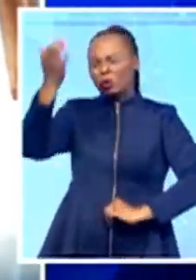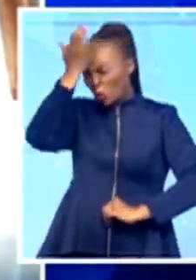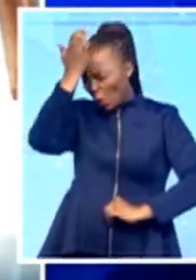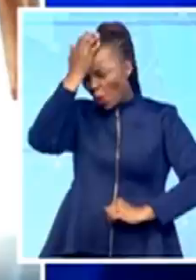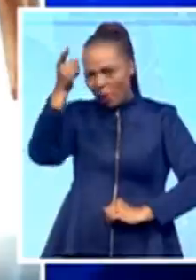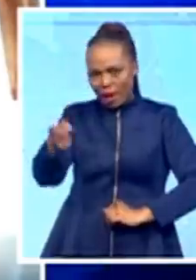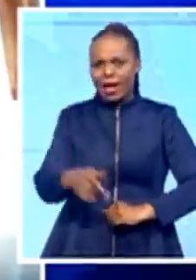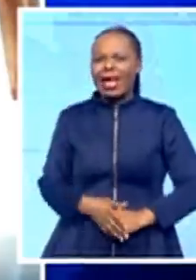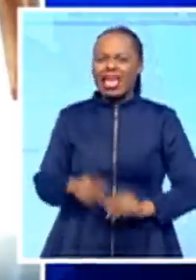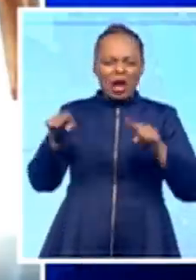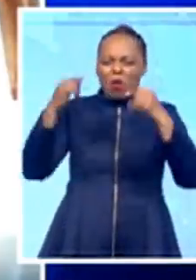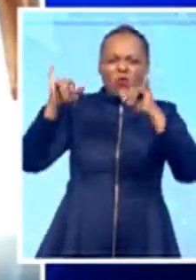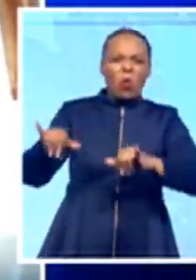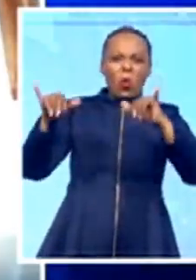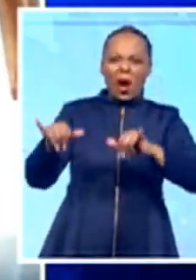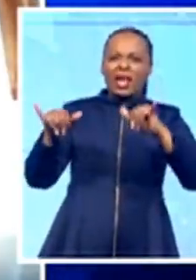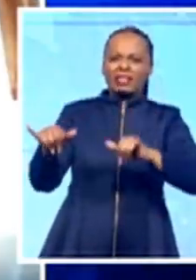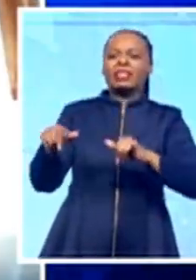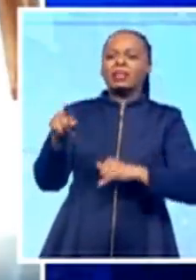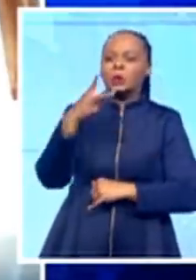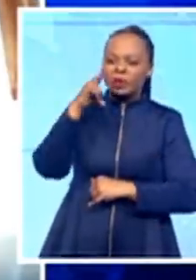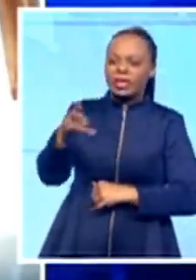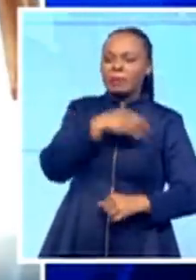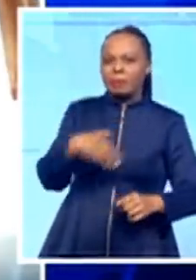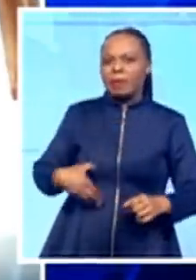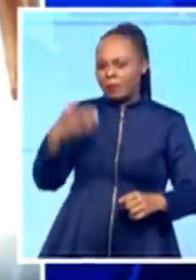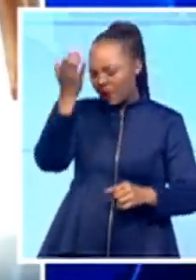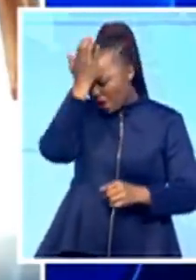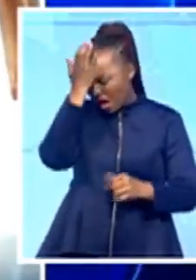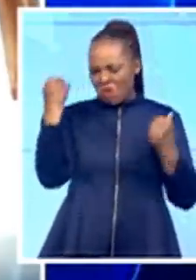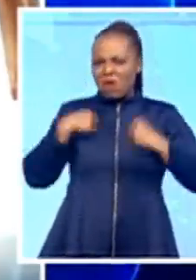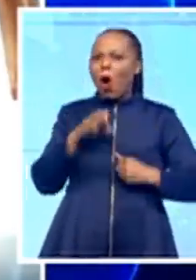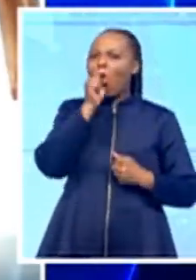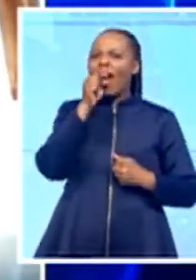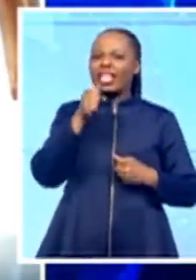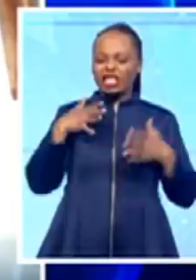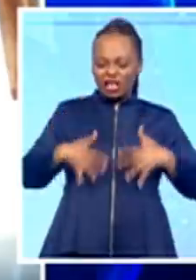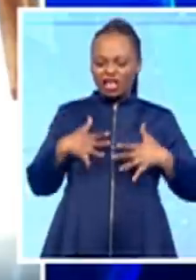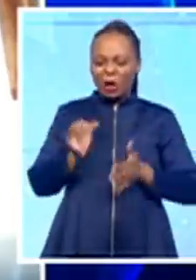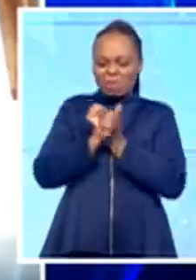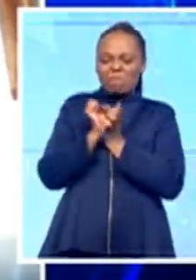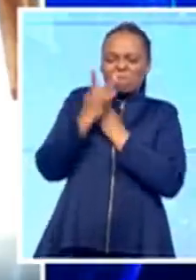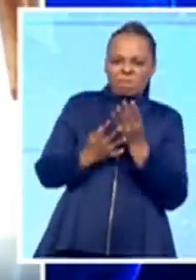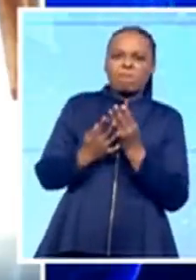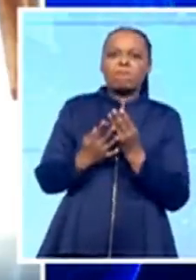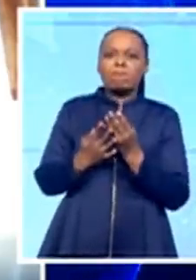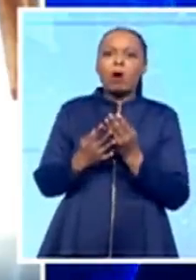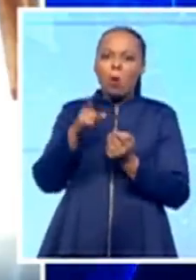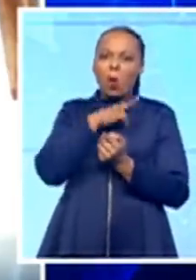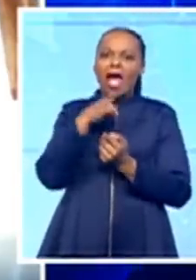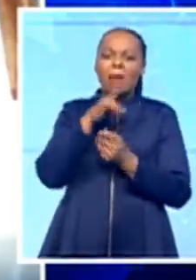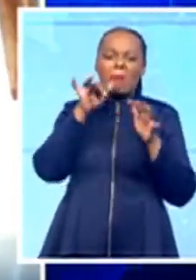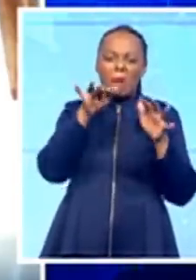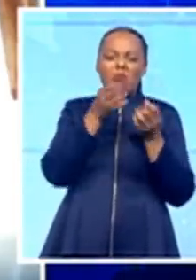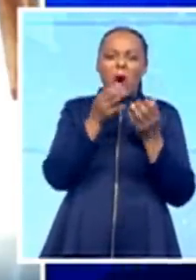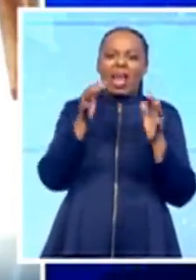those orange overalls, these haters. So we call upon society to stop being hateful. And we